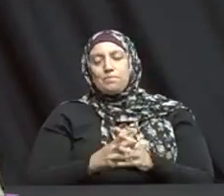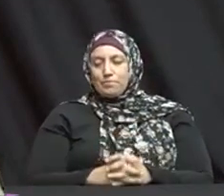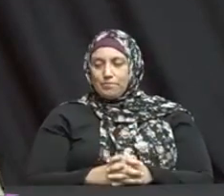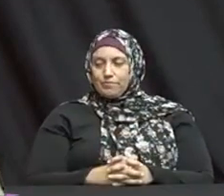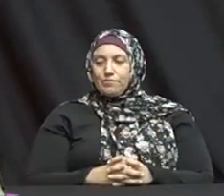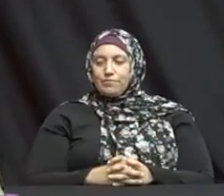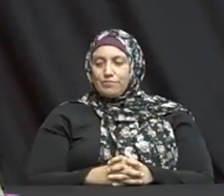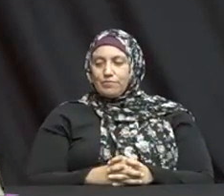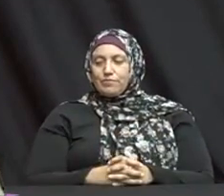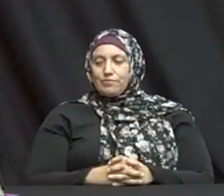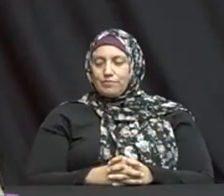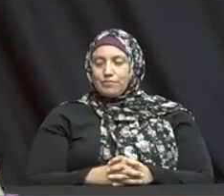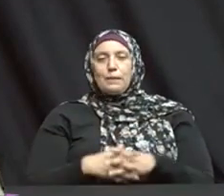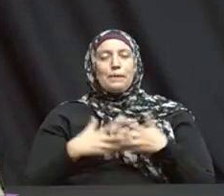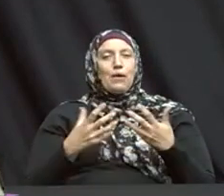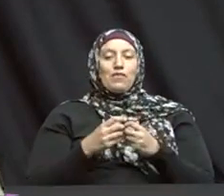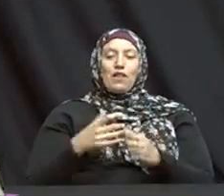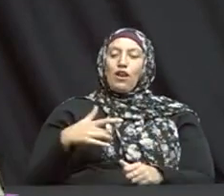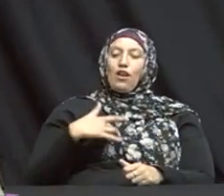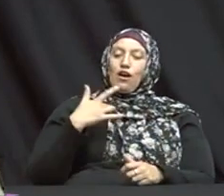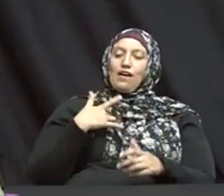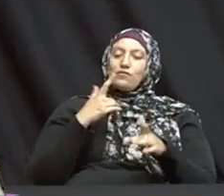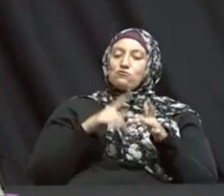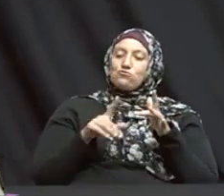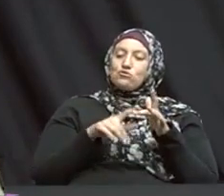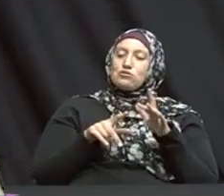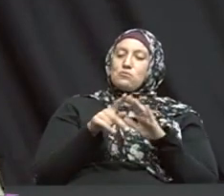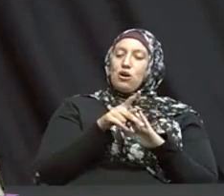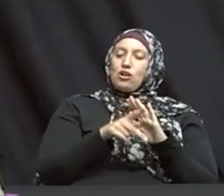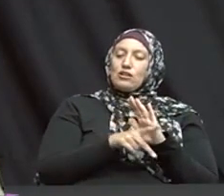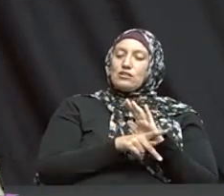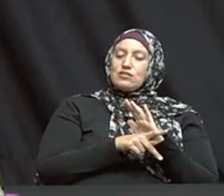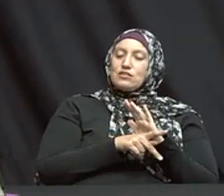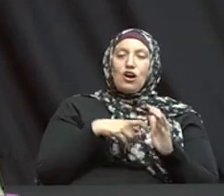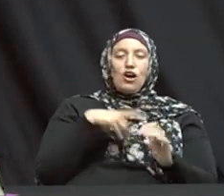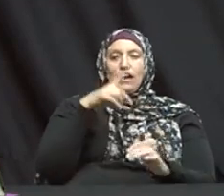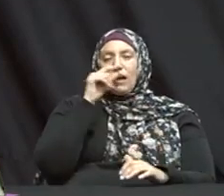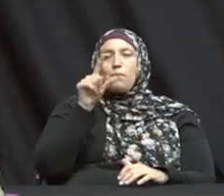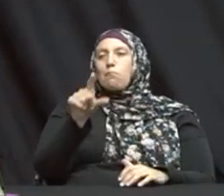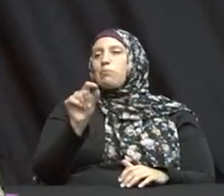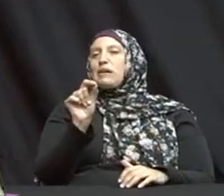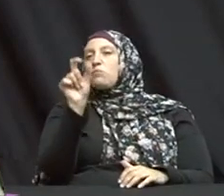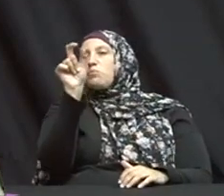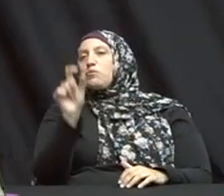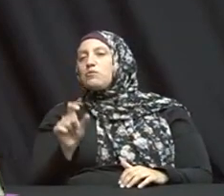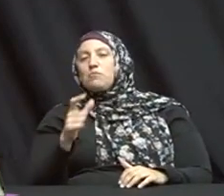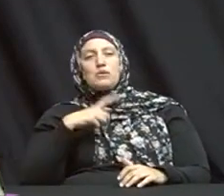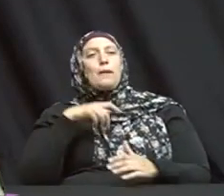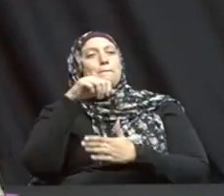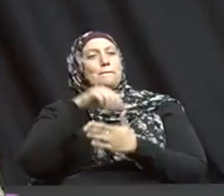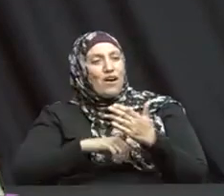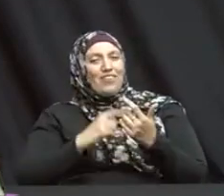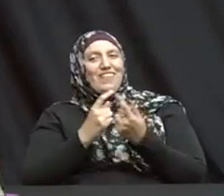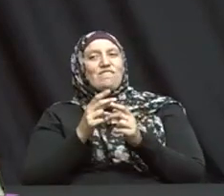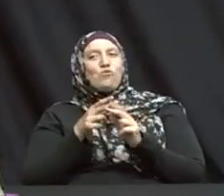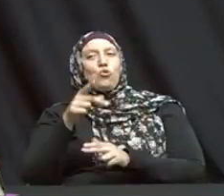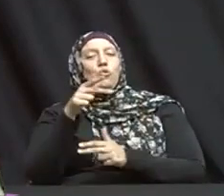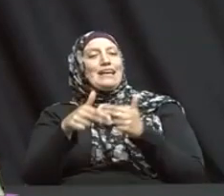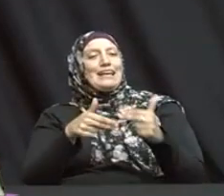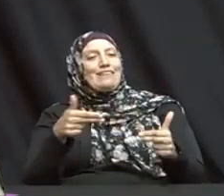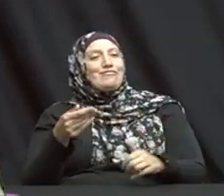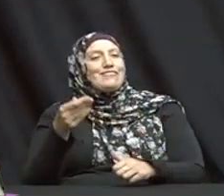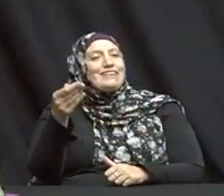Whereas with a life insurance policy, I can nominate who I want because I'm buying that person a product. Yeah, absolutely.